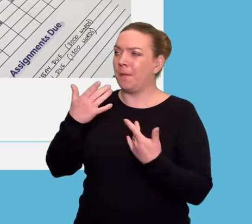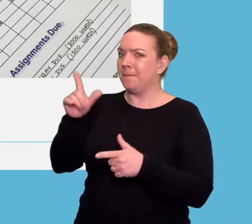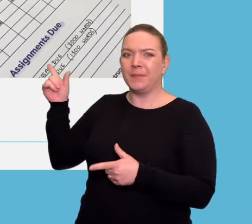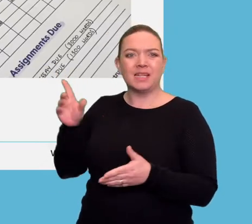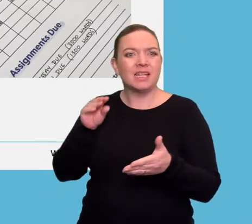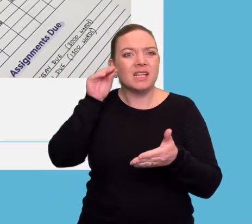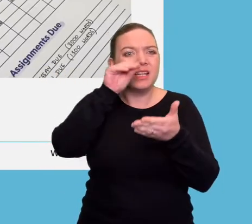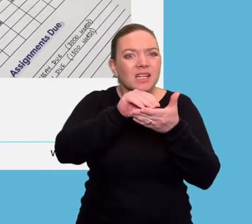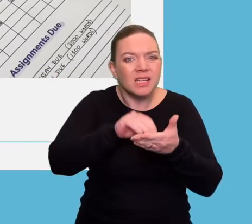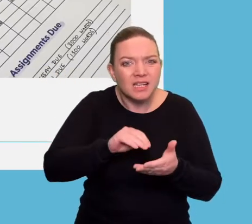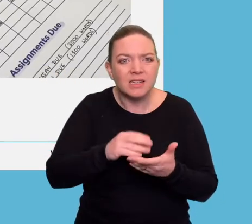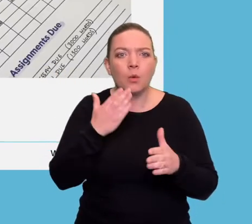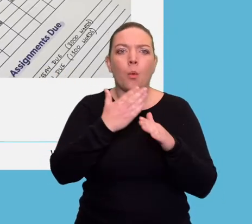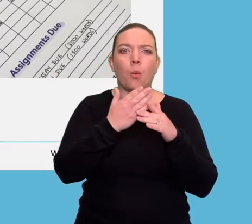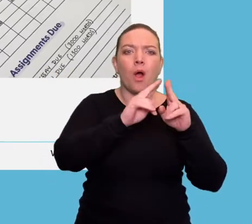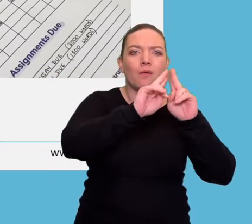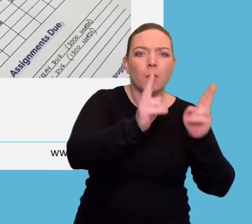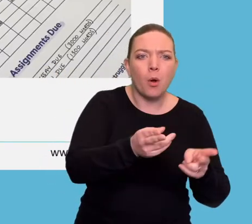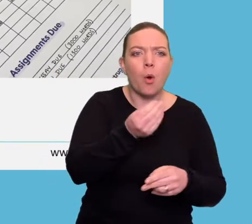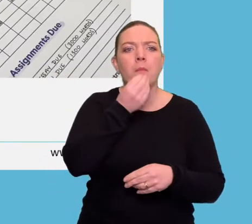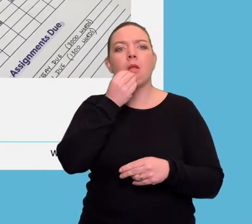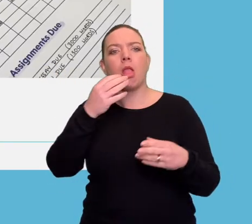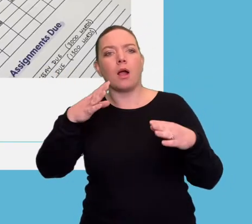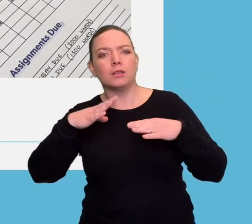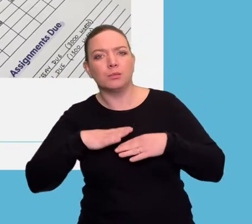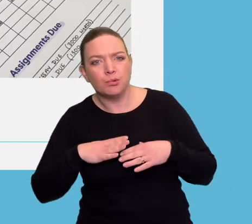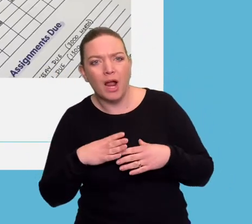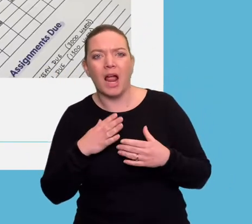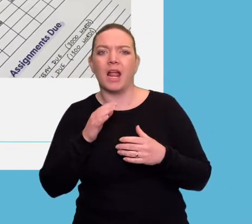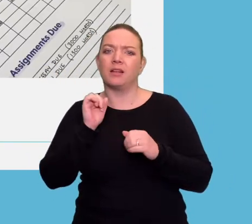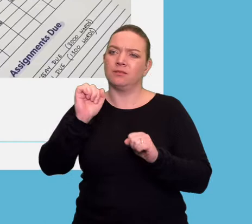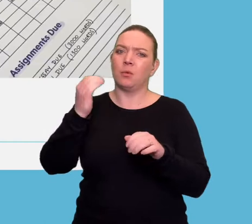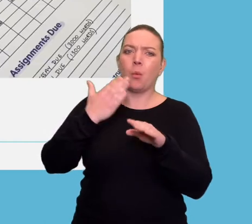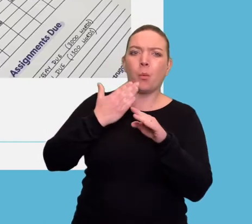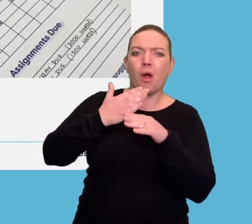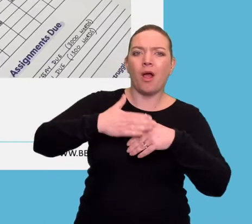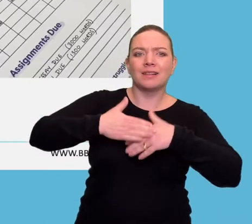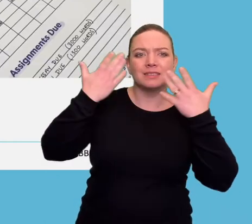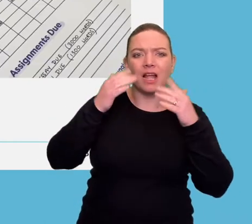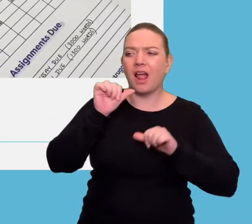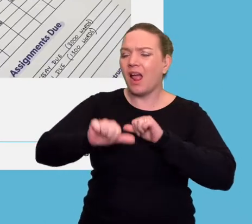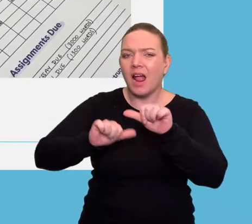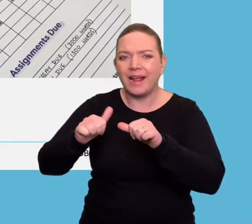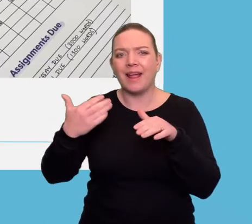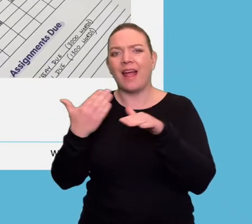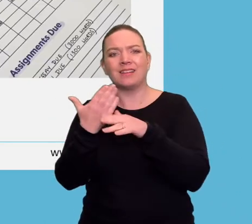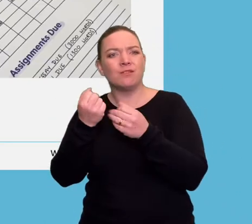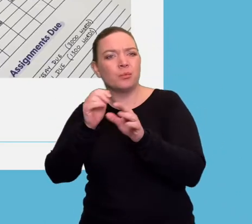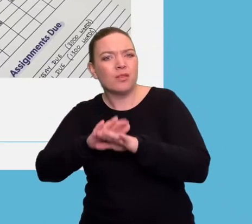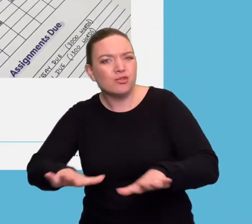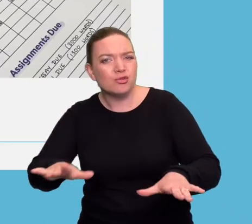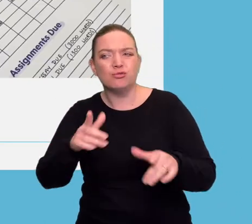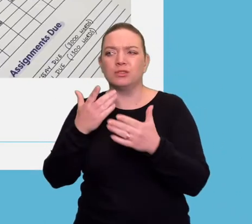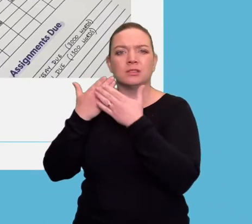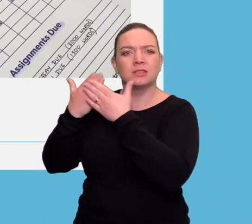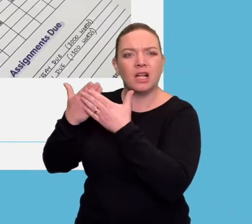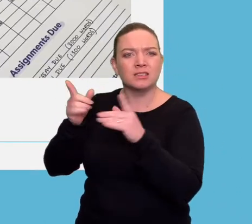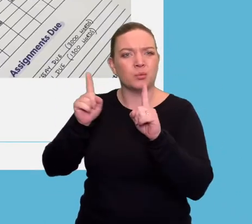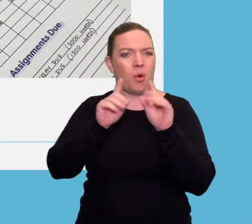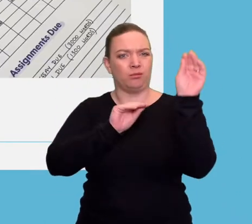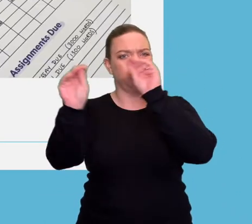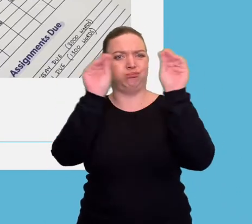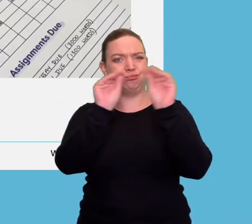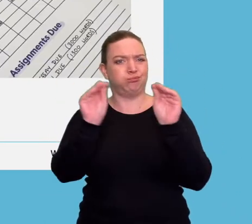home, their lunch breaks during their workday, and different activities with their kids and their studies.